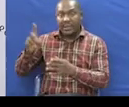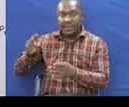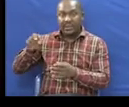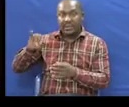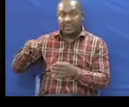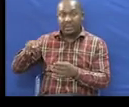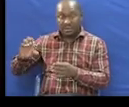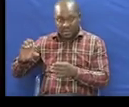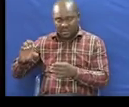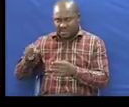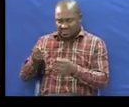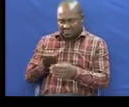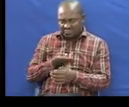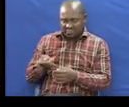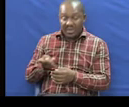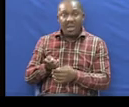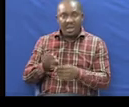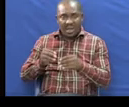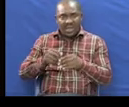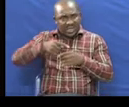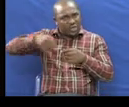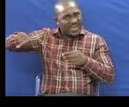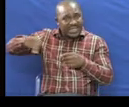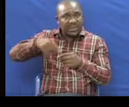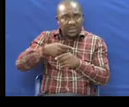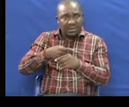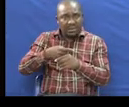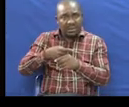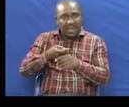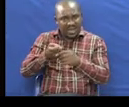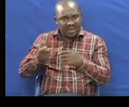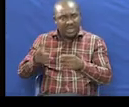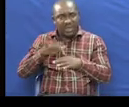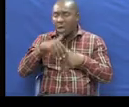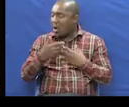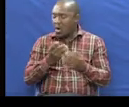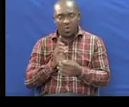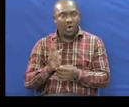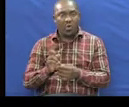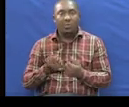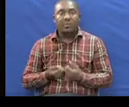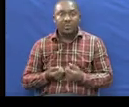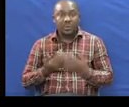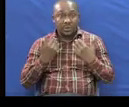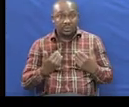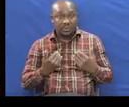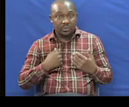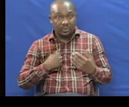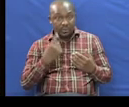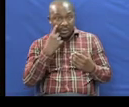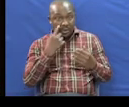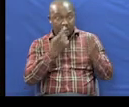not. Okay, let us go in together. Let me draw the electronic configuration of